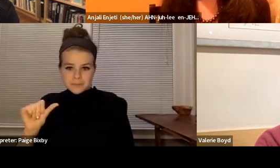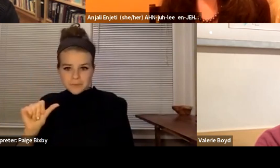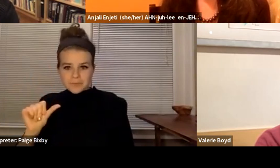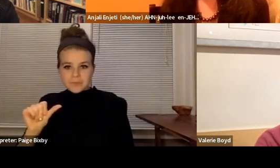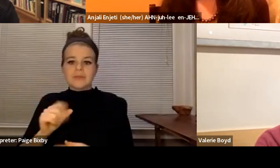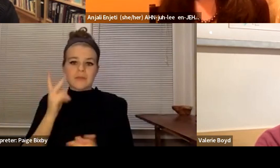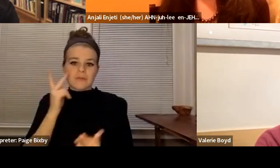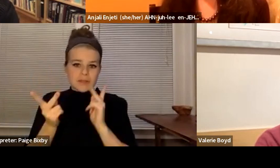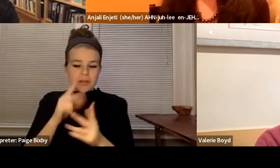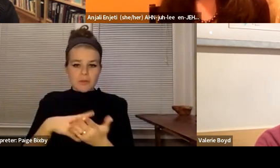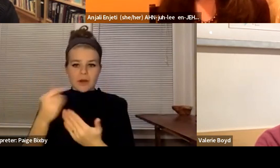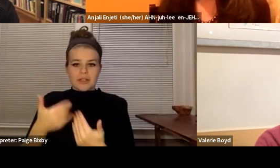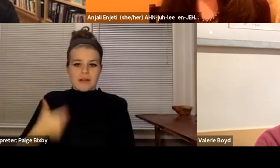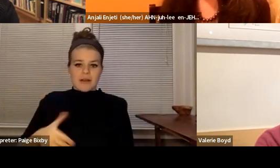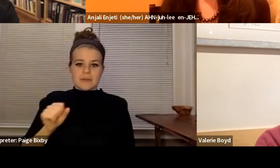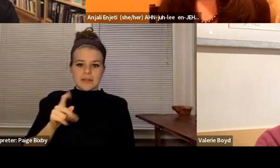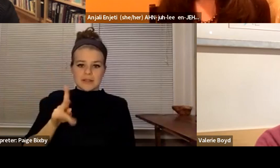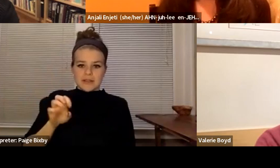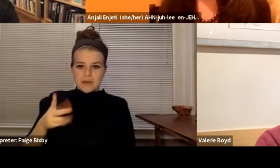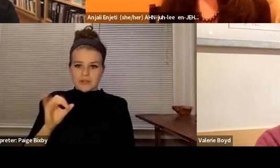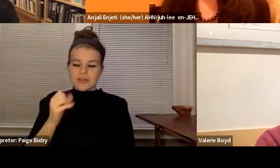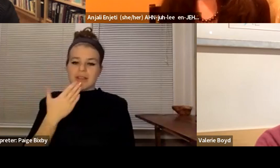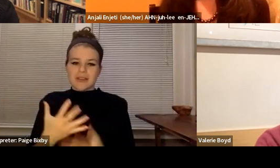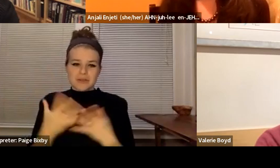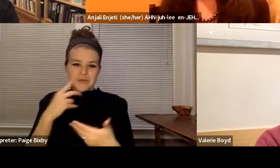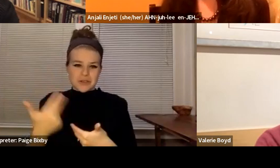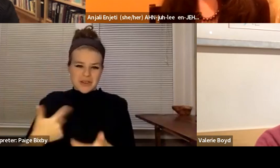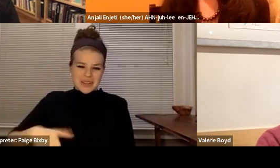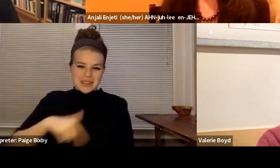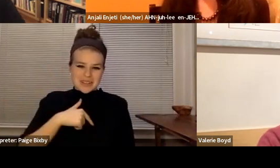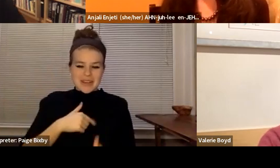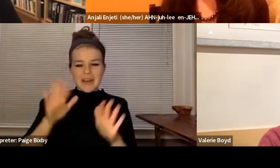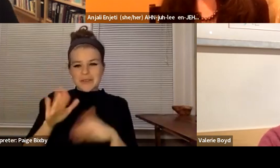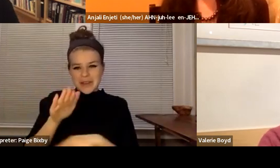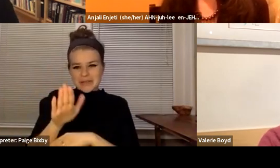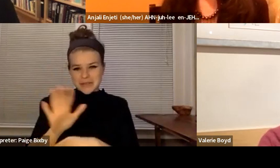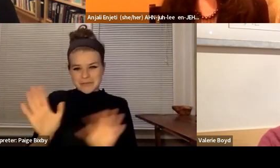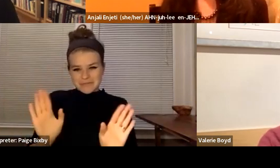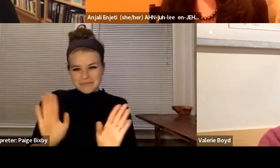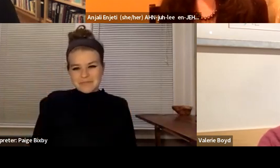Disability Visibility Project. My name is Steve Majors. Thank you so much for joining us. Have a great afternoon.